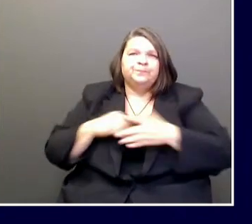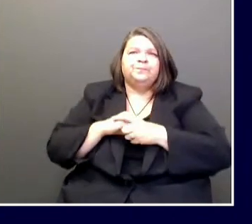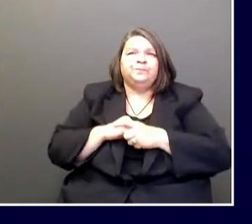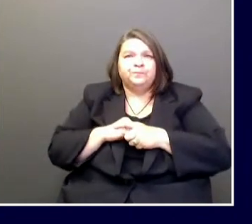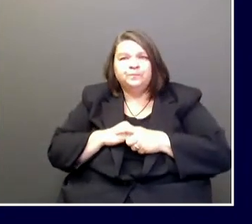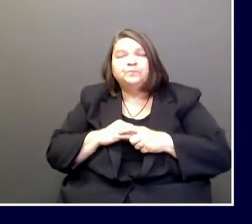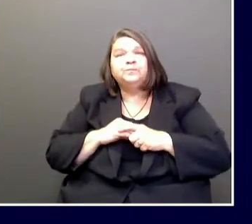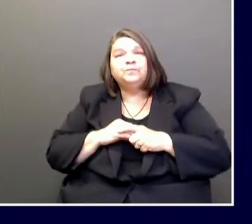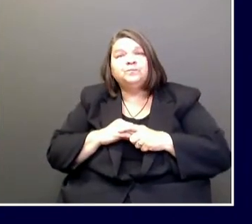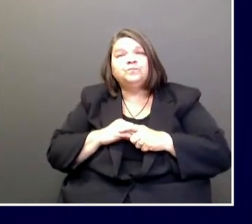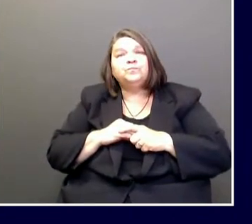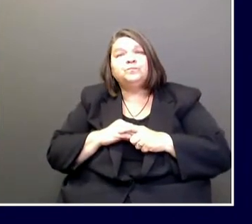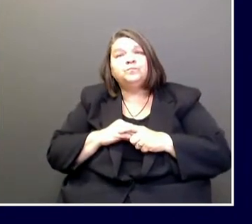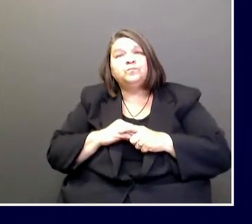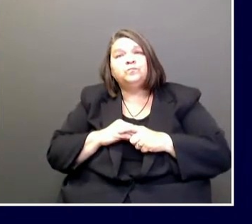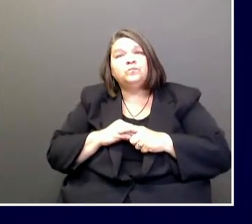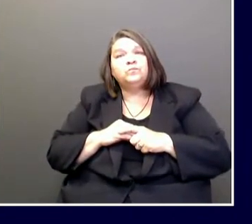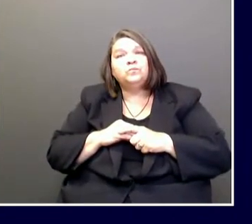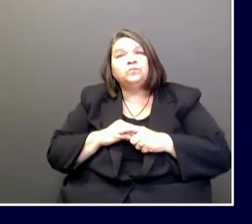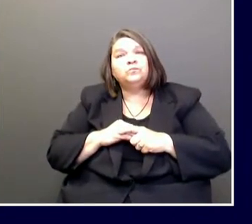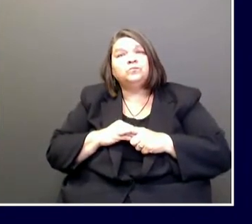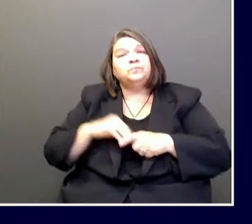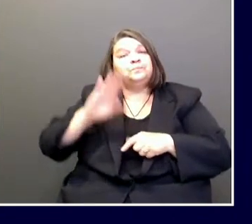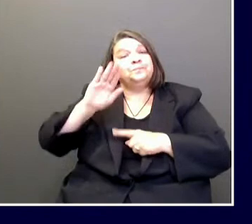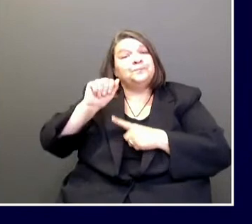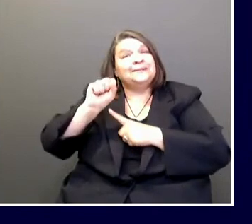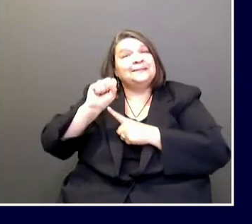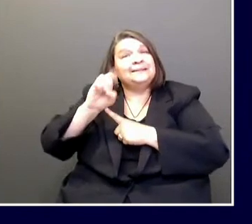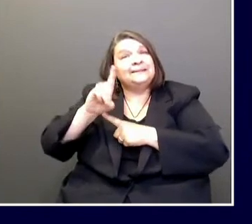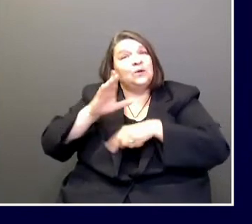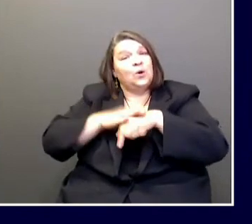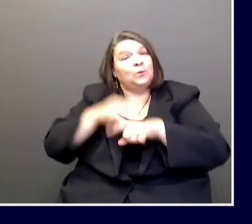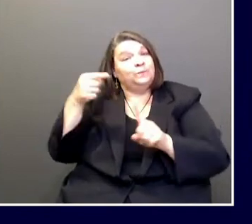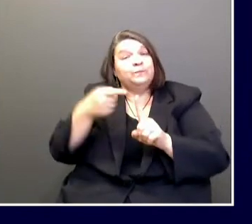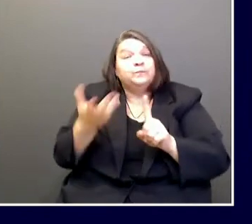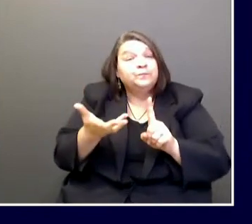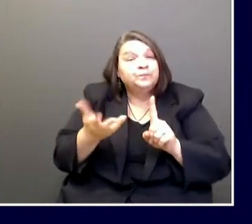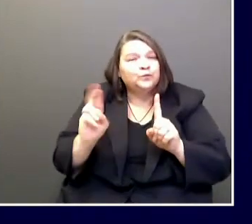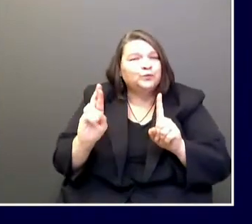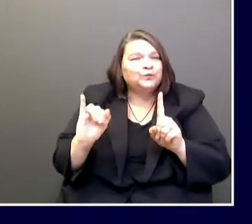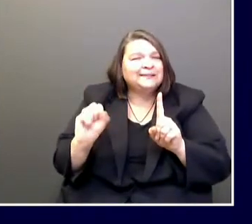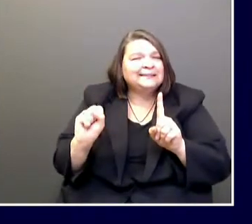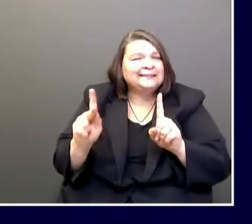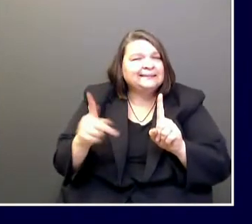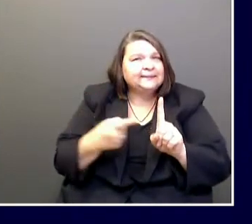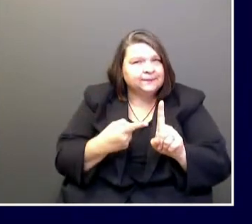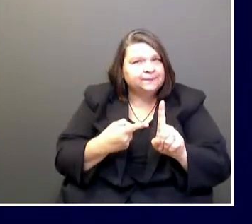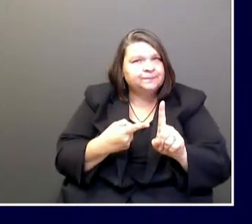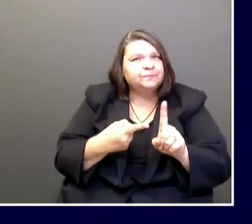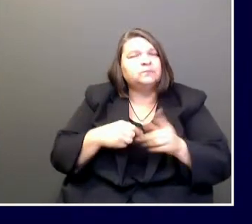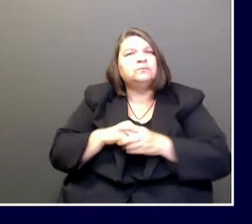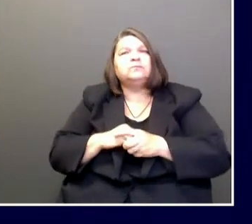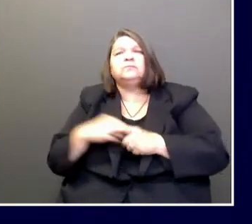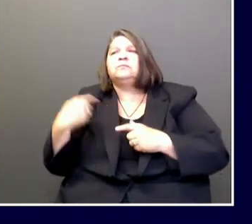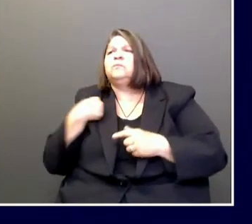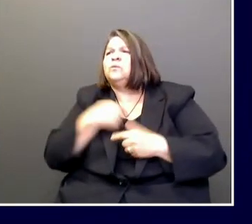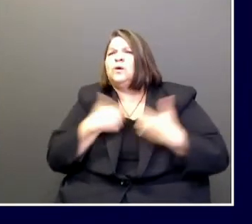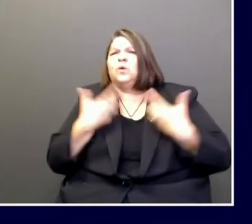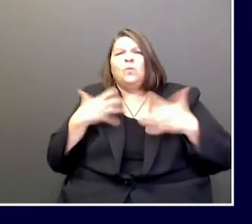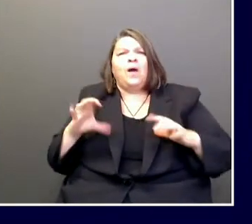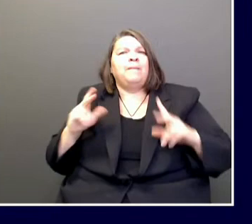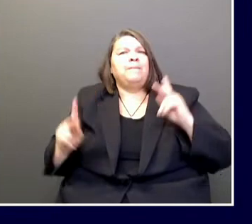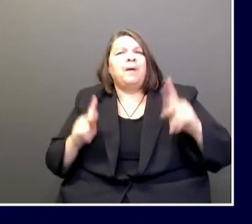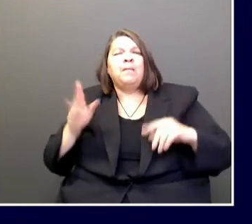risk in their area and not making them feel that the vaccine they got was for naught. Or, for example, continuing